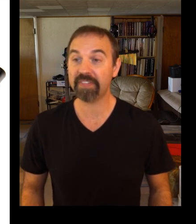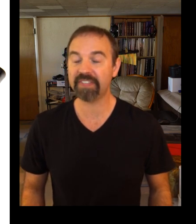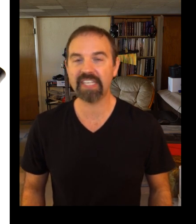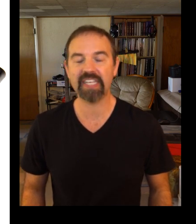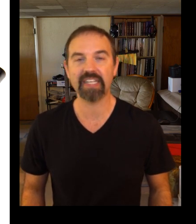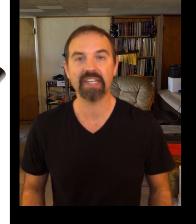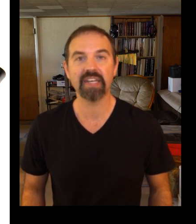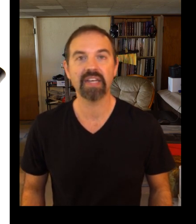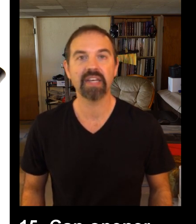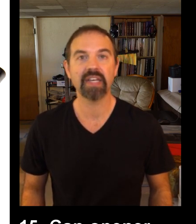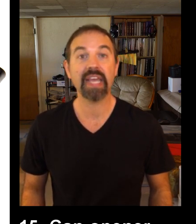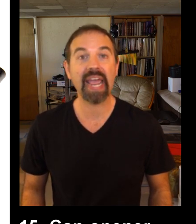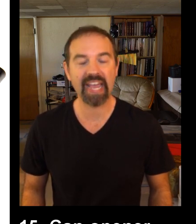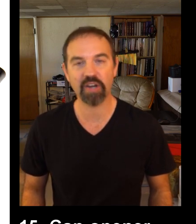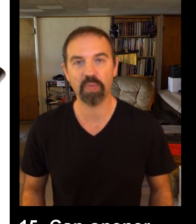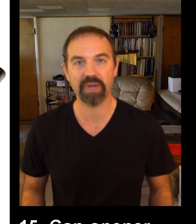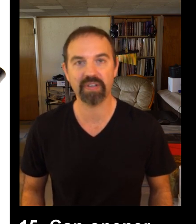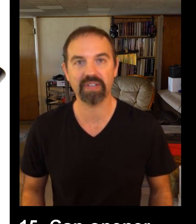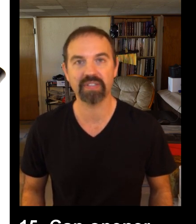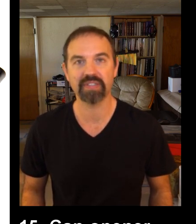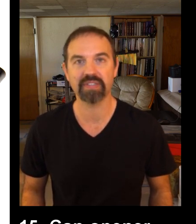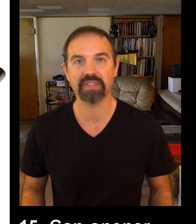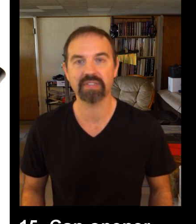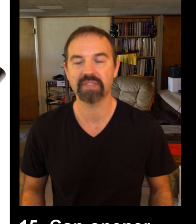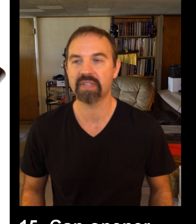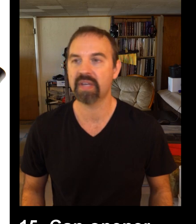Number 15, can opener.